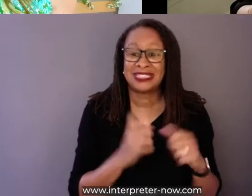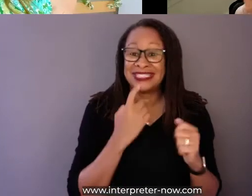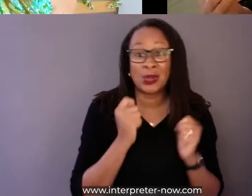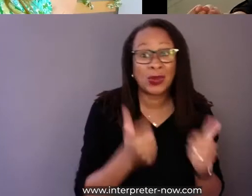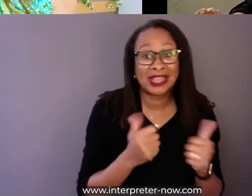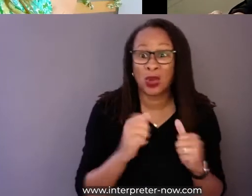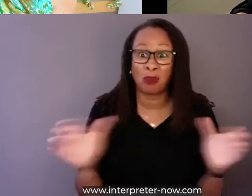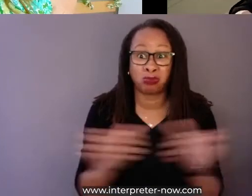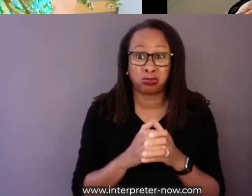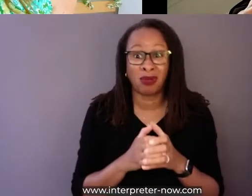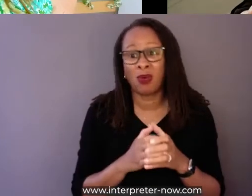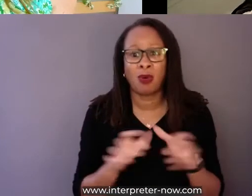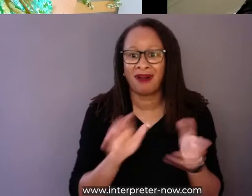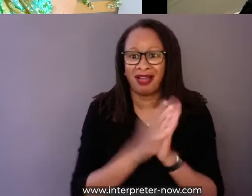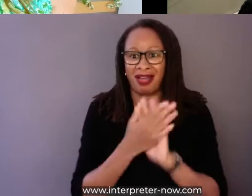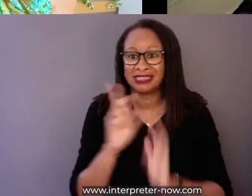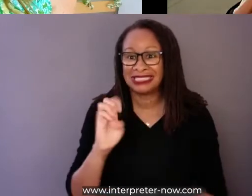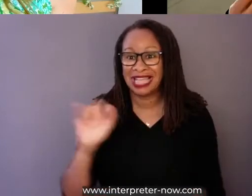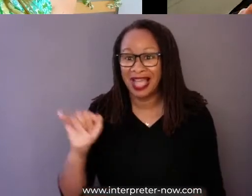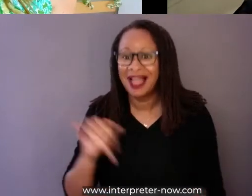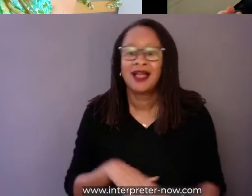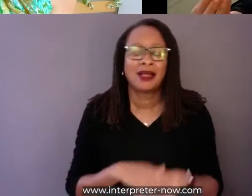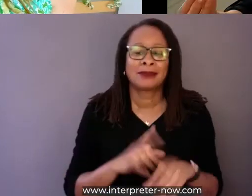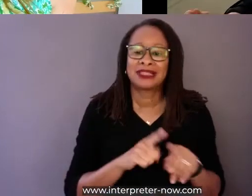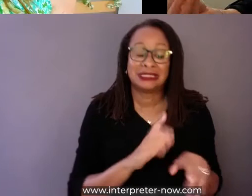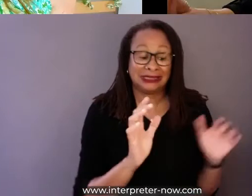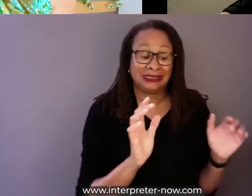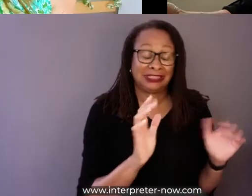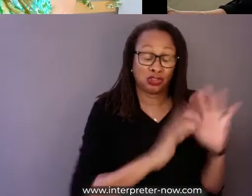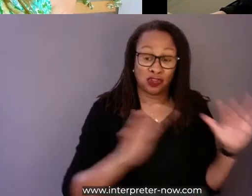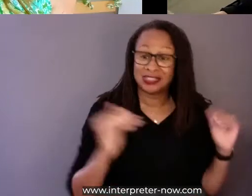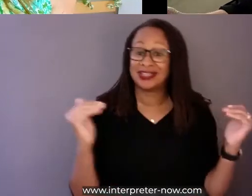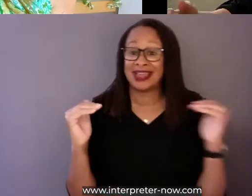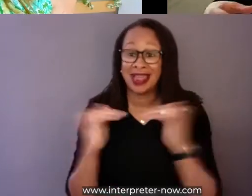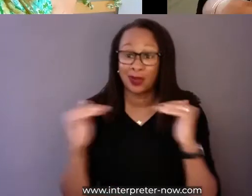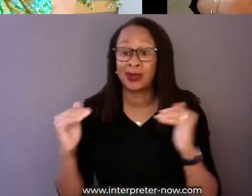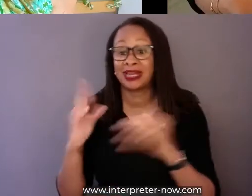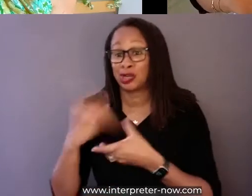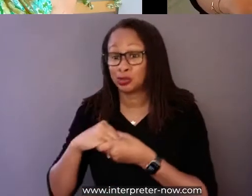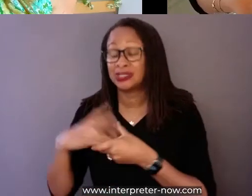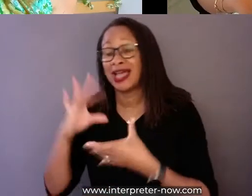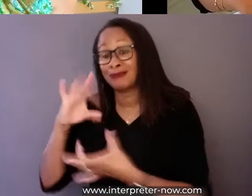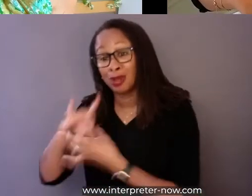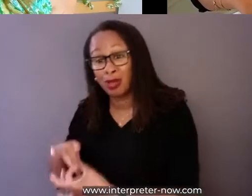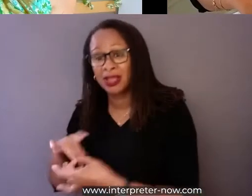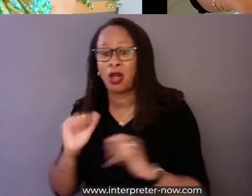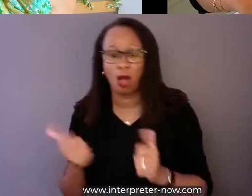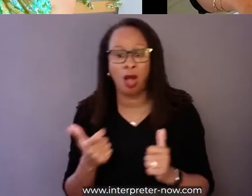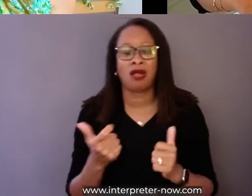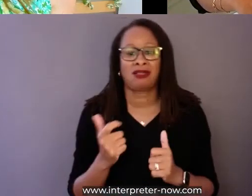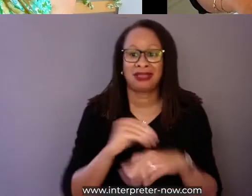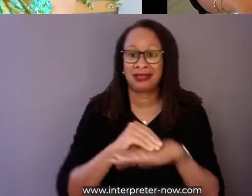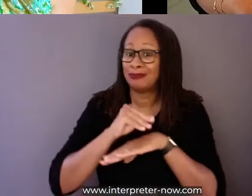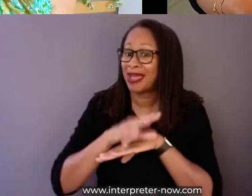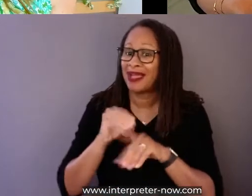or lump them into an acronym, but these are separate initiatives that impact different parts of our business, but all of them